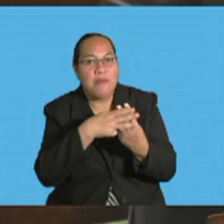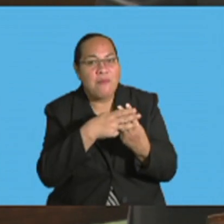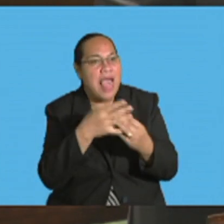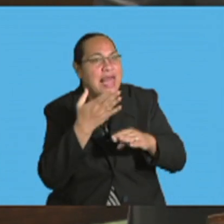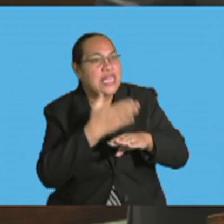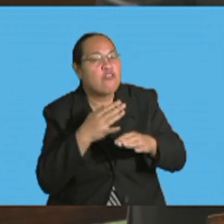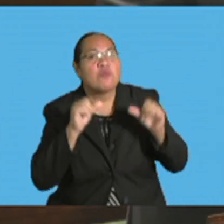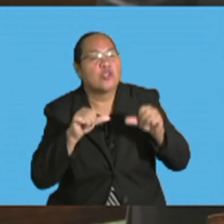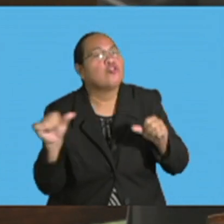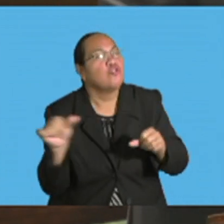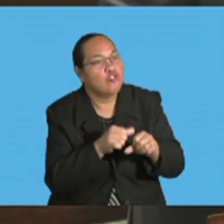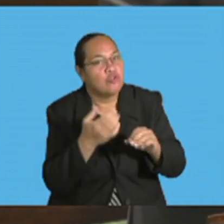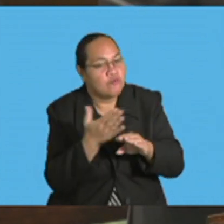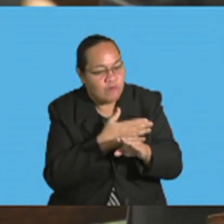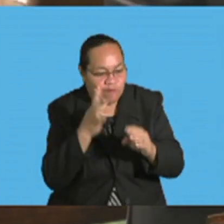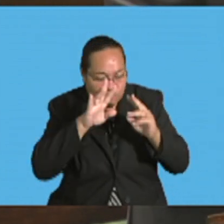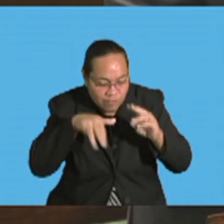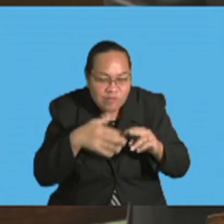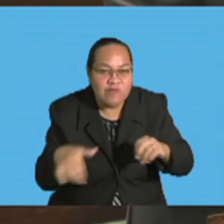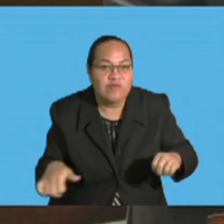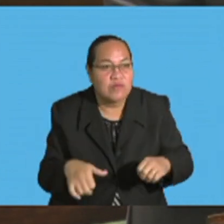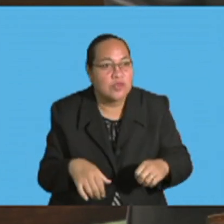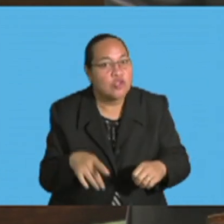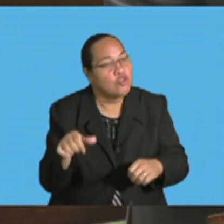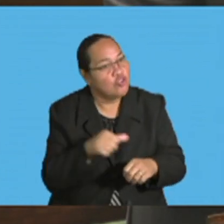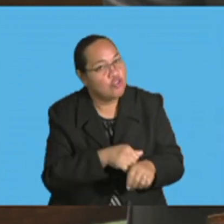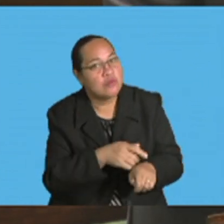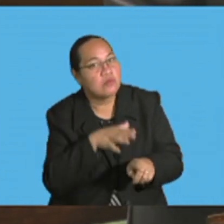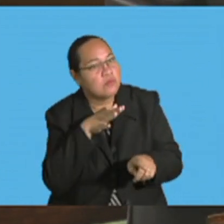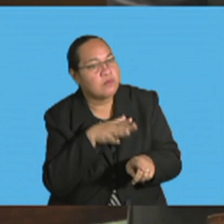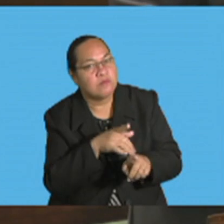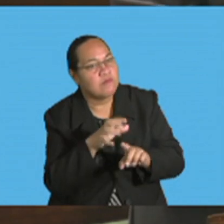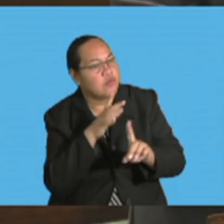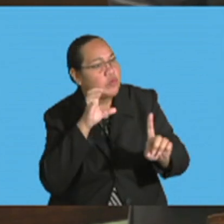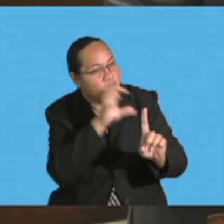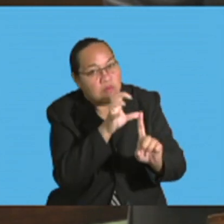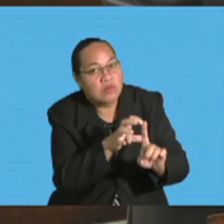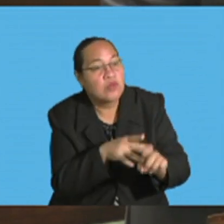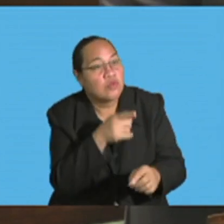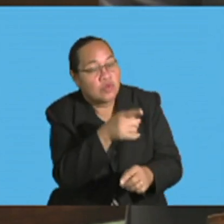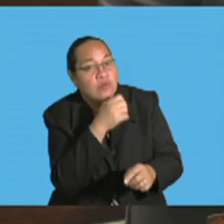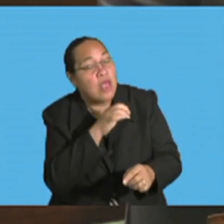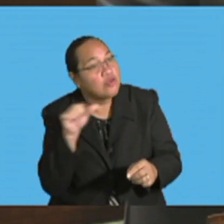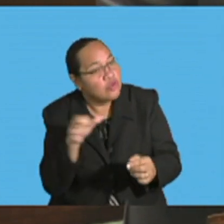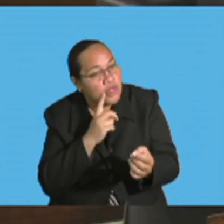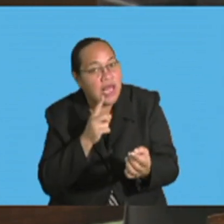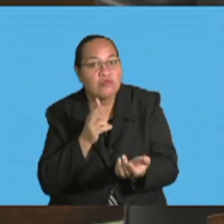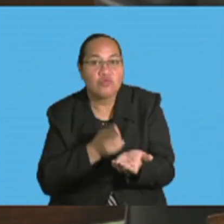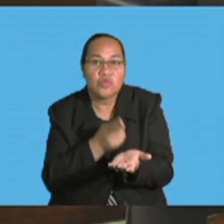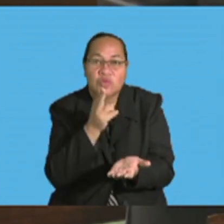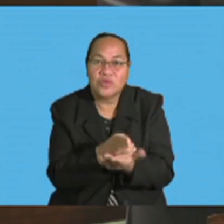president should have done long ago. Not only by condemning Bulitabo, but by speaking the truth